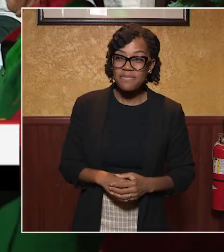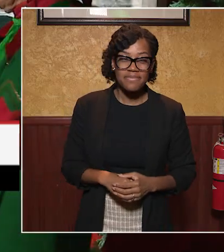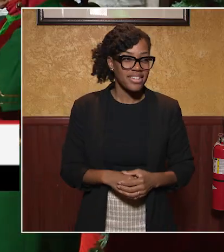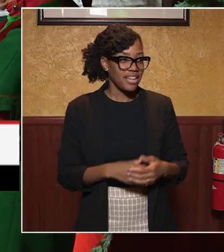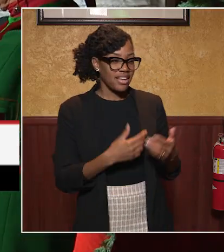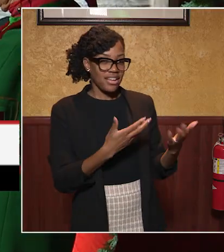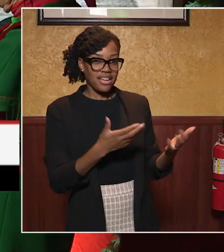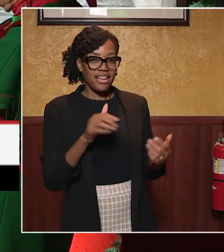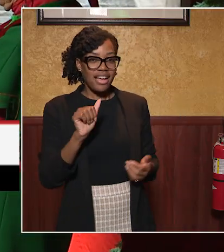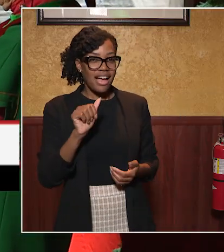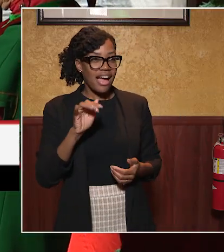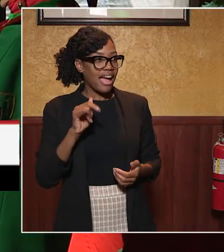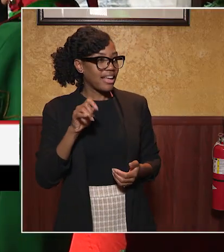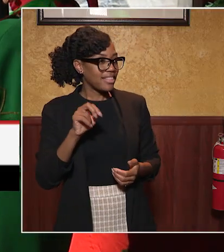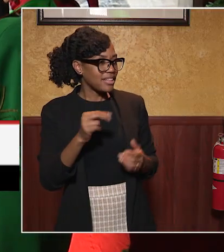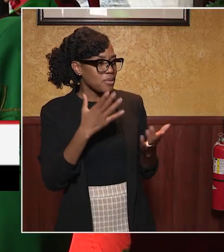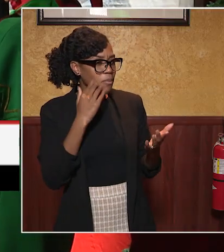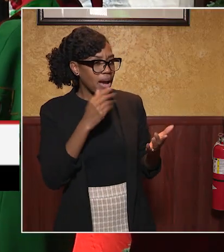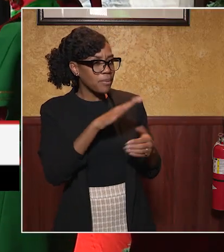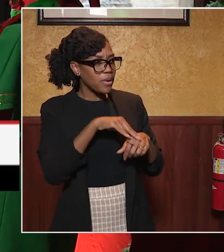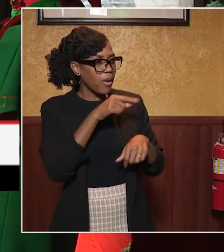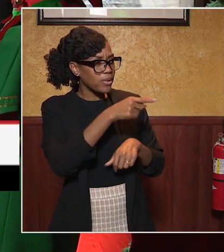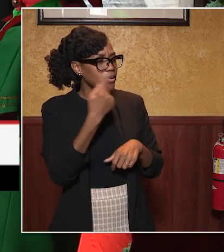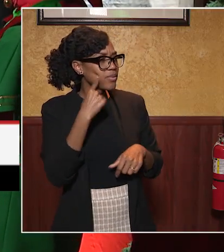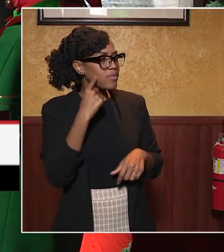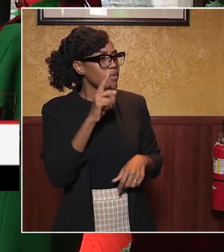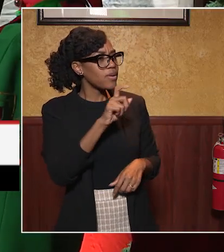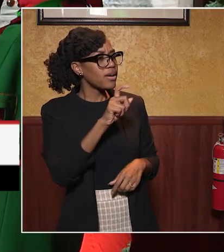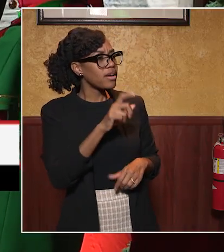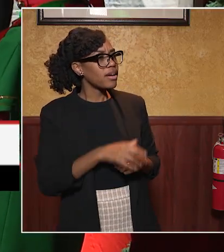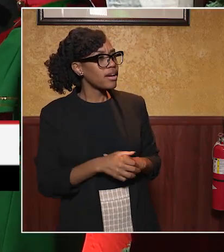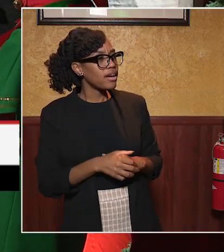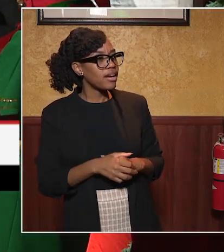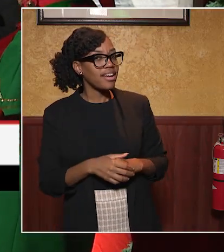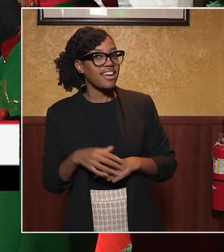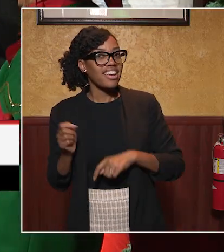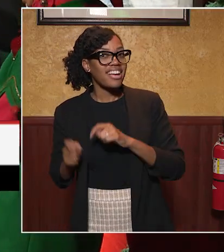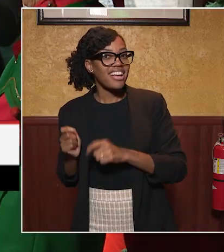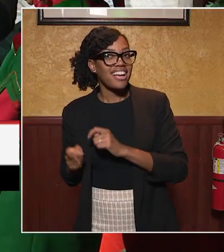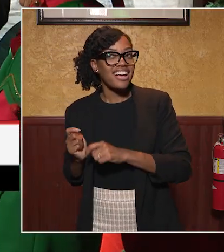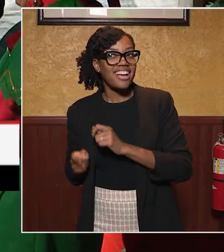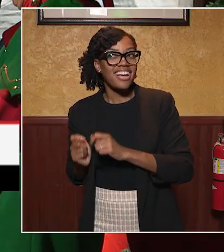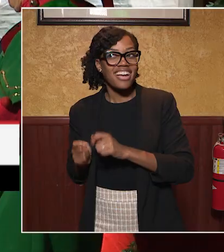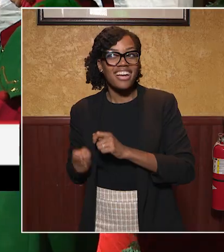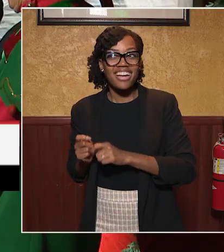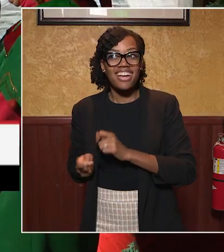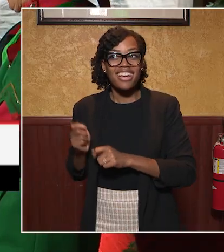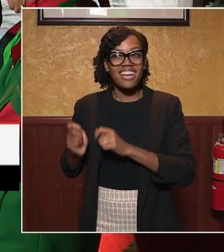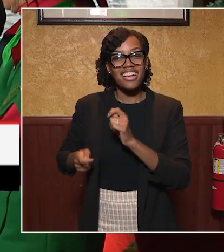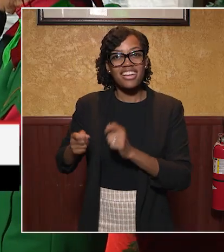Eileen, I wonder why in the world you'd be called up here. What could this be? Can we get a...